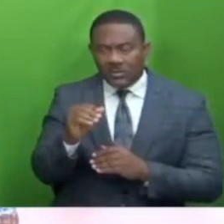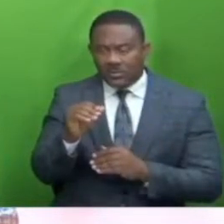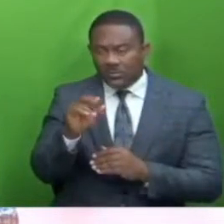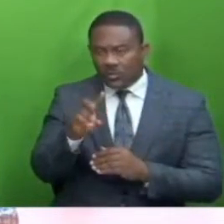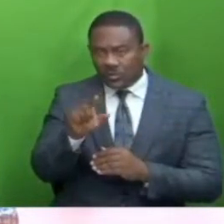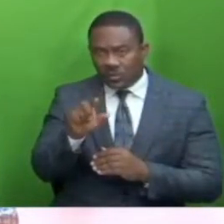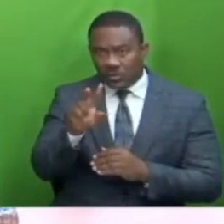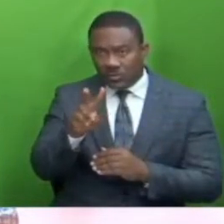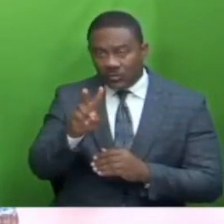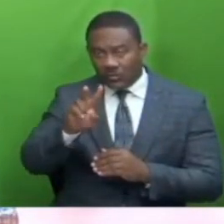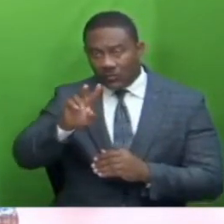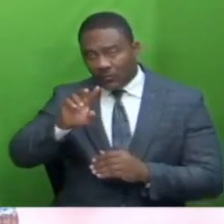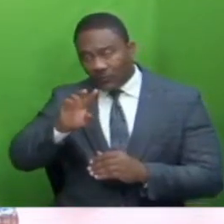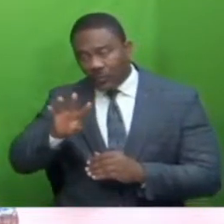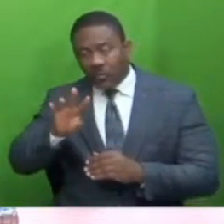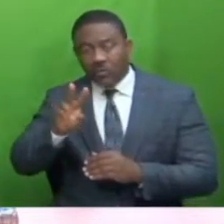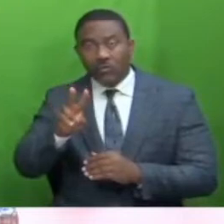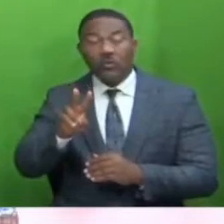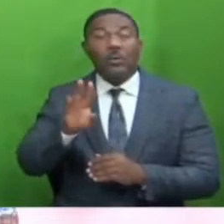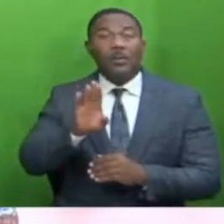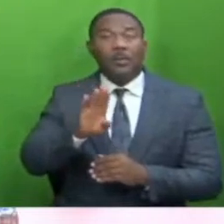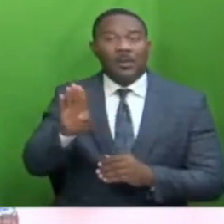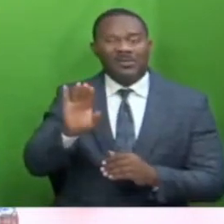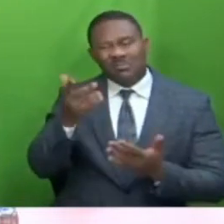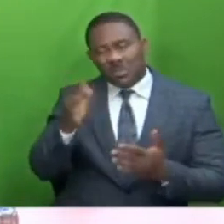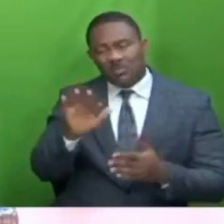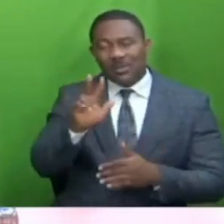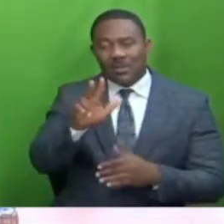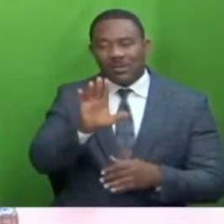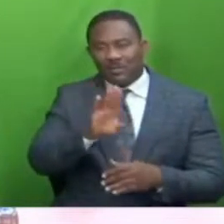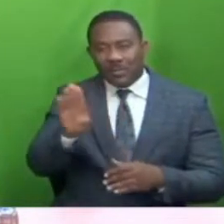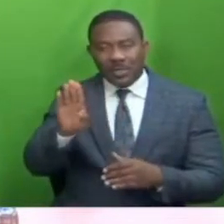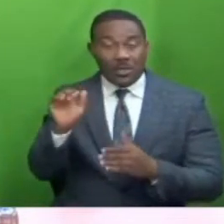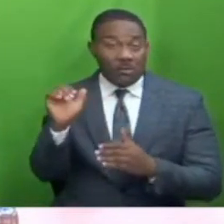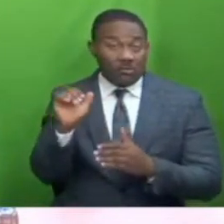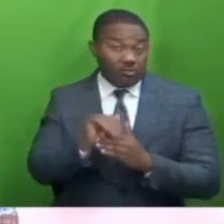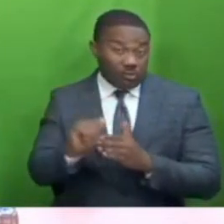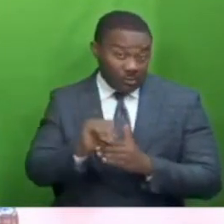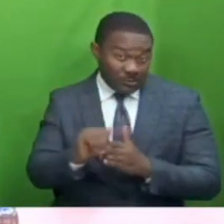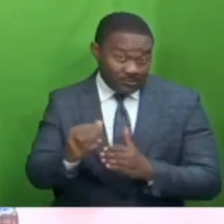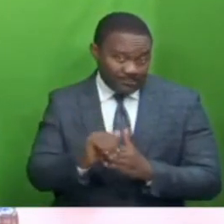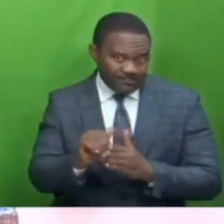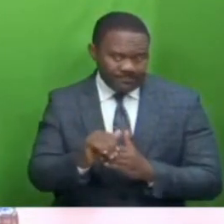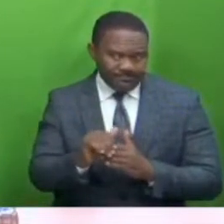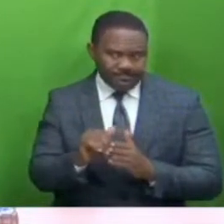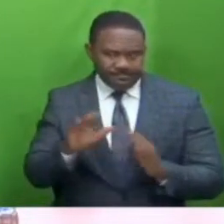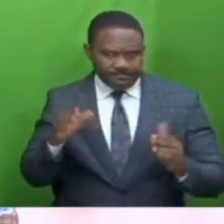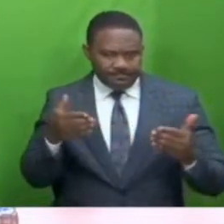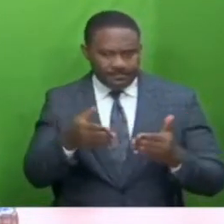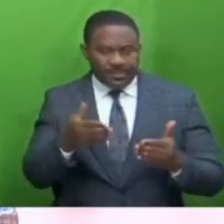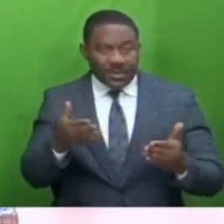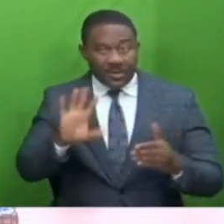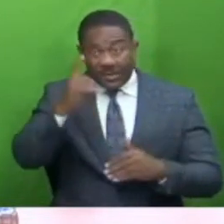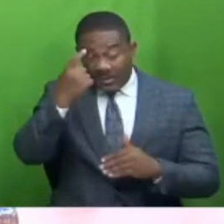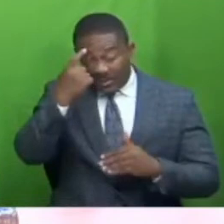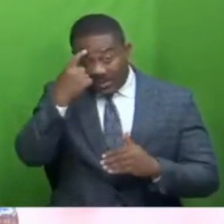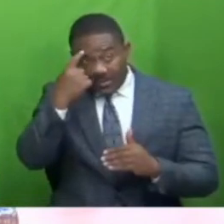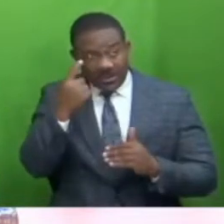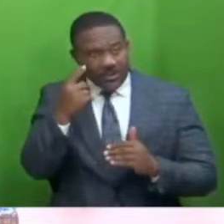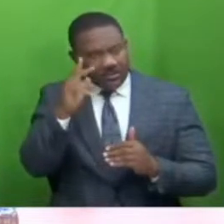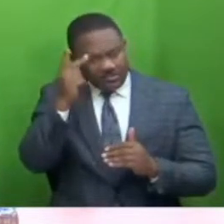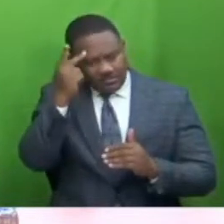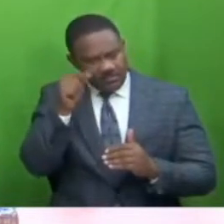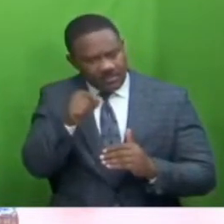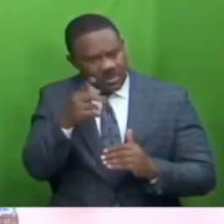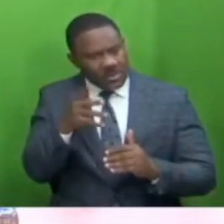2.242 billion, approximately $3 billion. The program is anchored on government PC-PEG and designed to